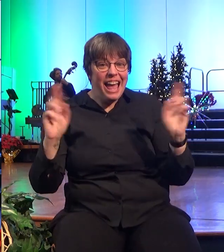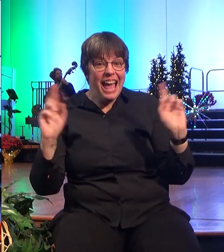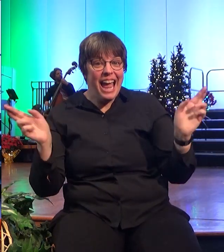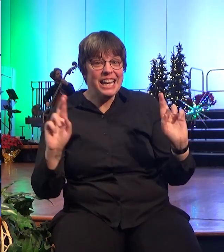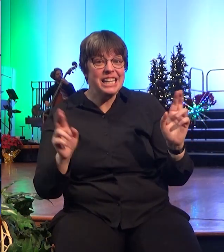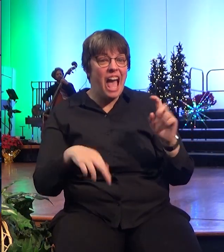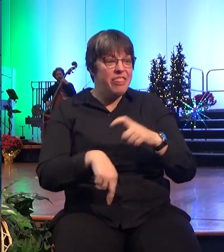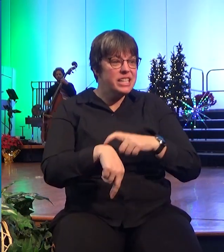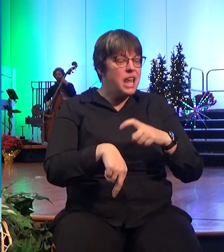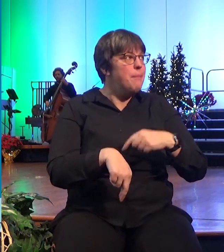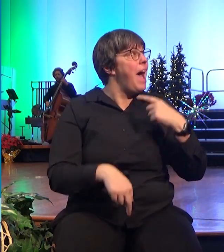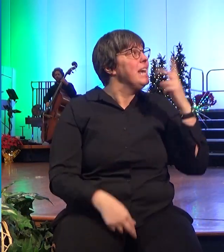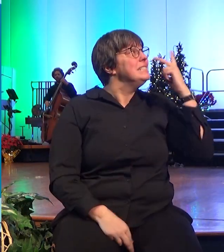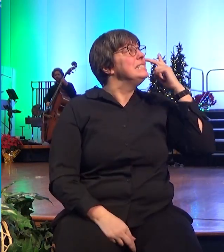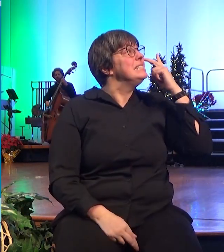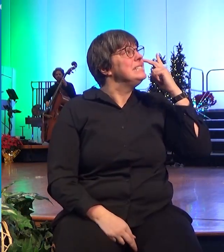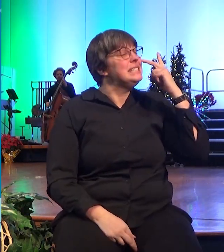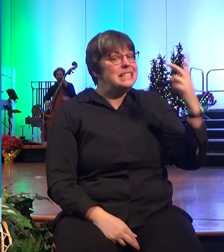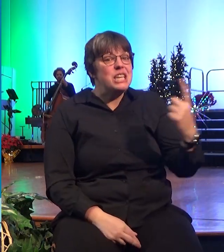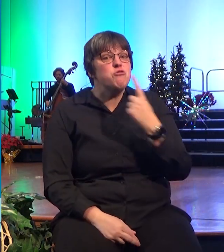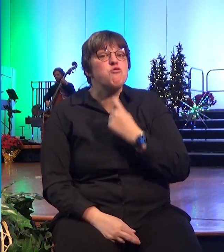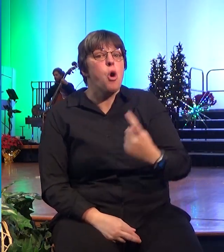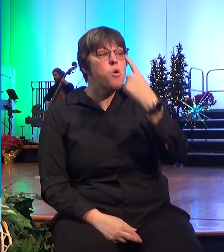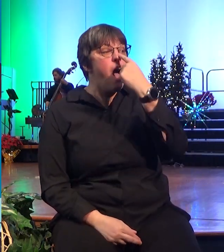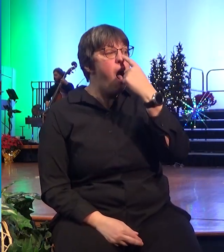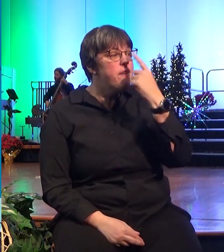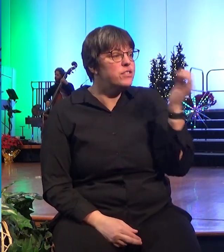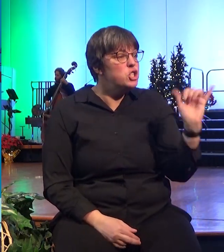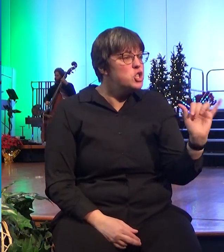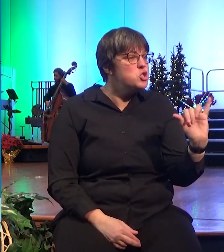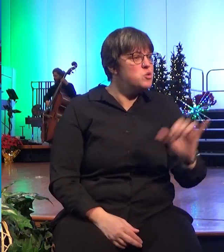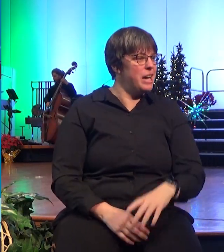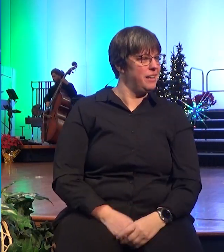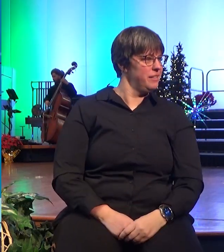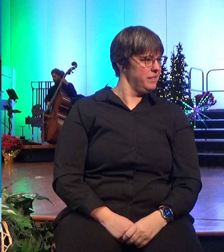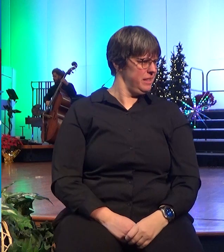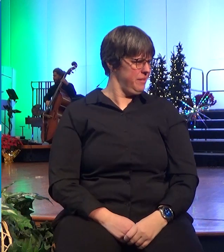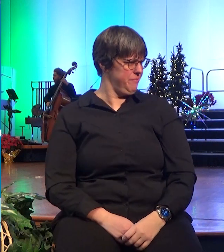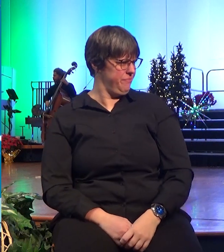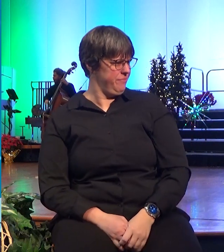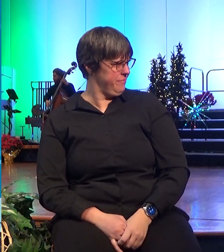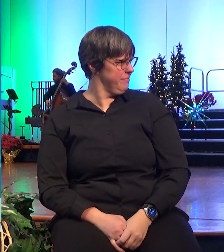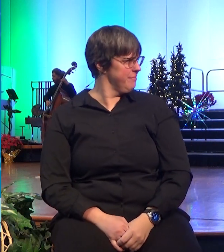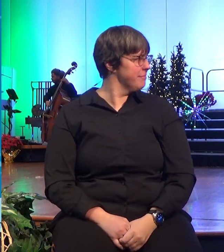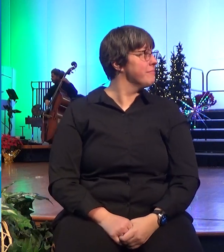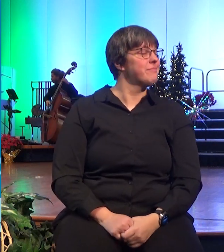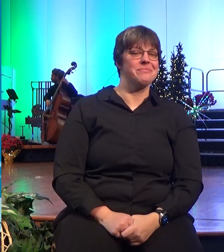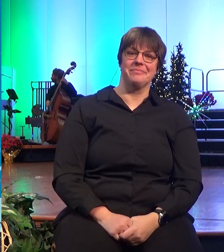think I see Rudolph coming through the door right now. Yeah.